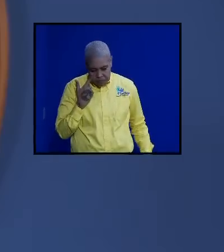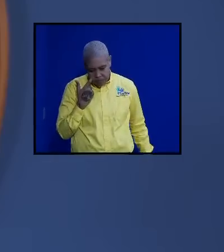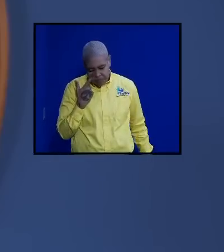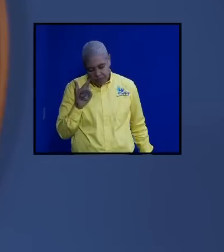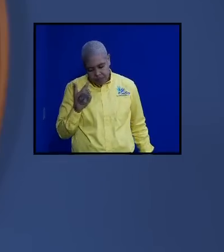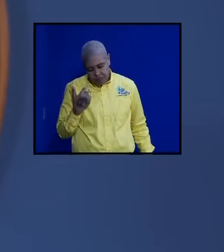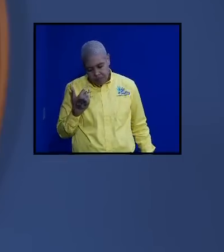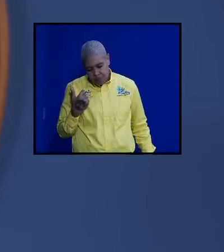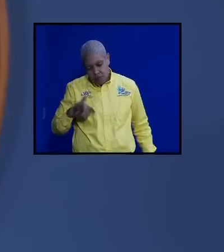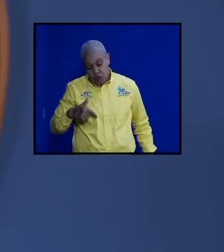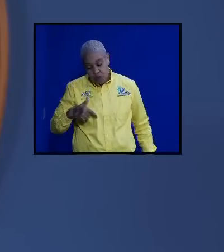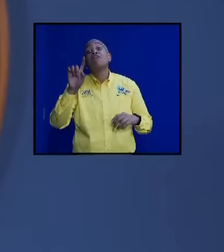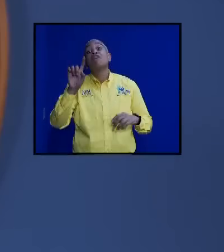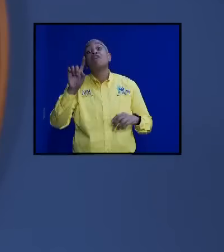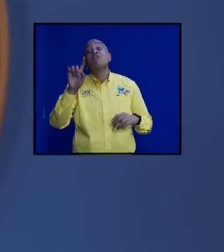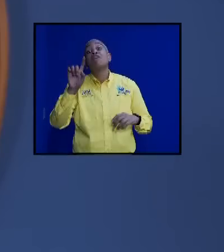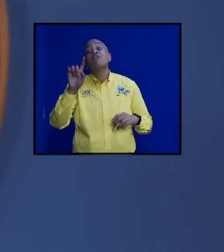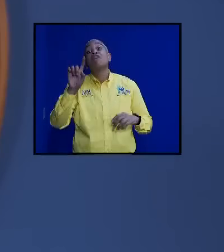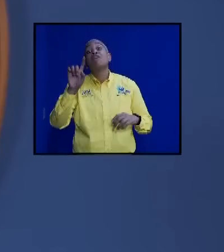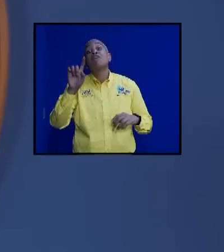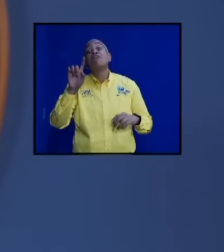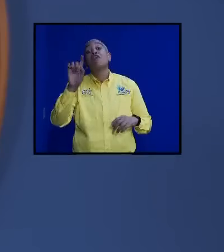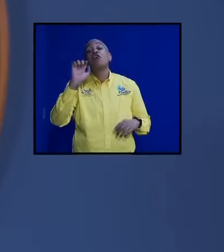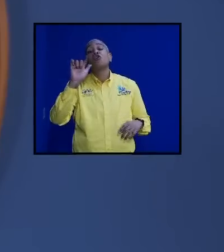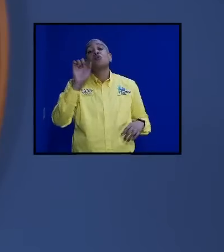recovered 50% of